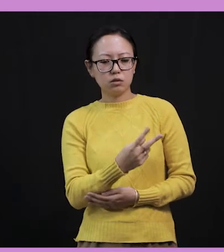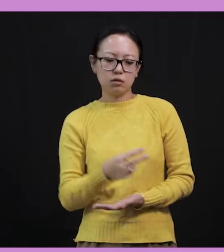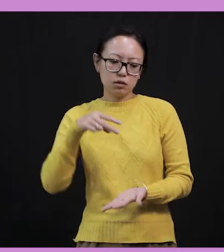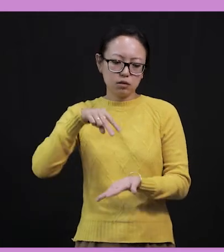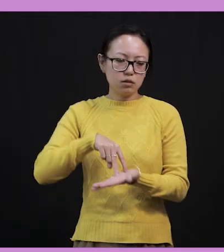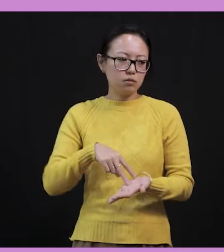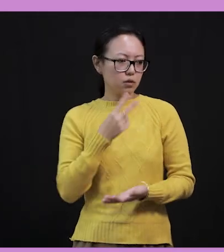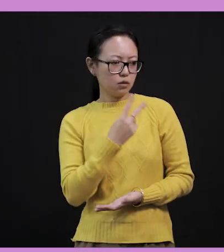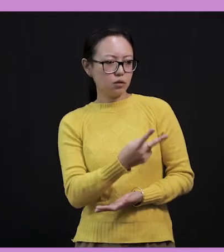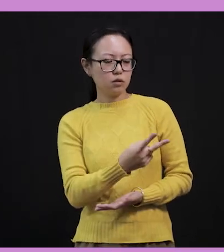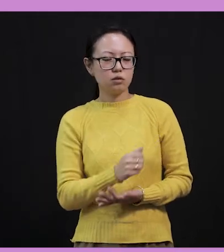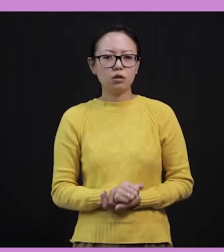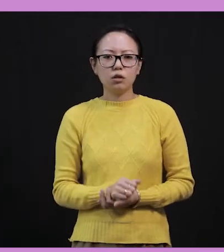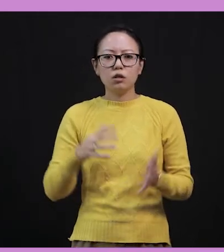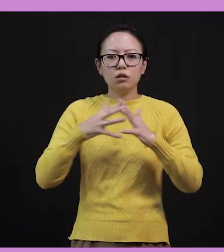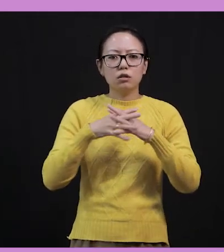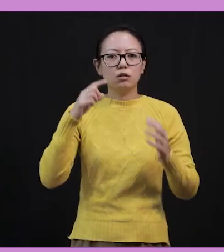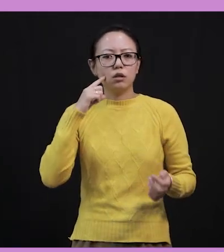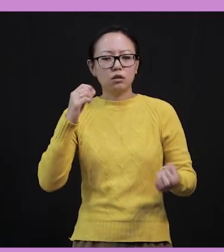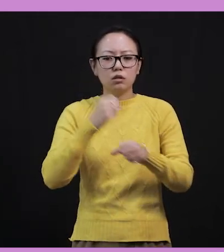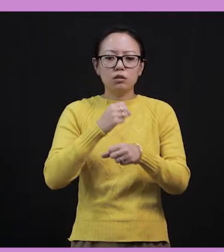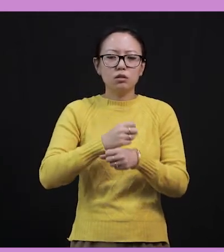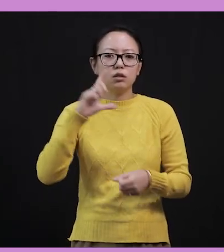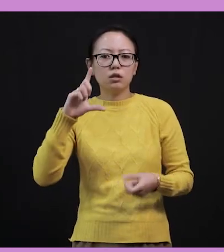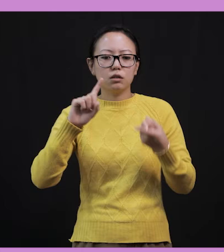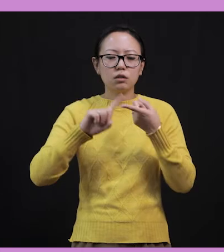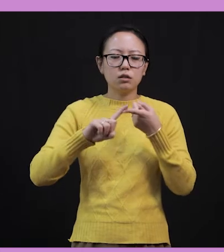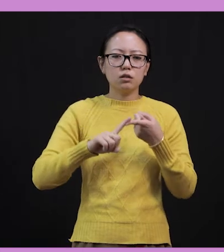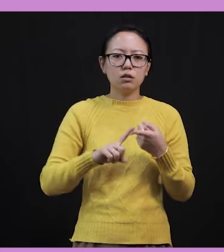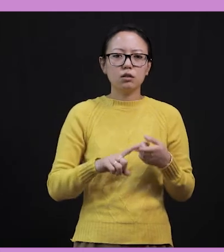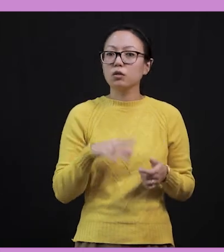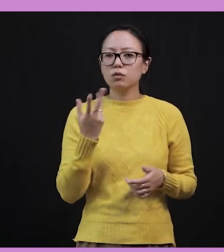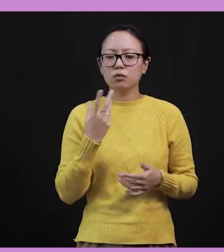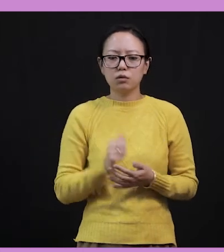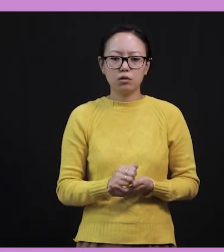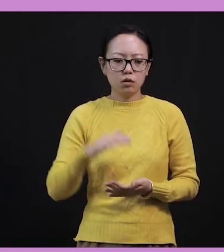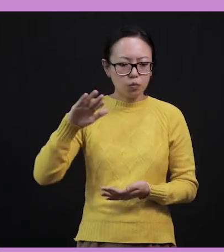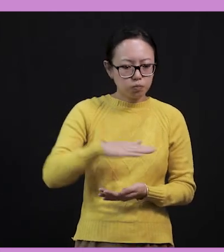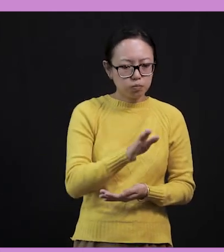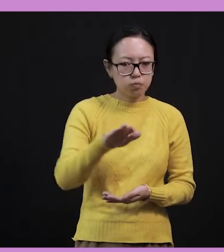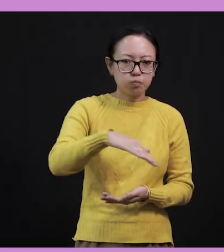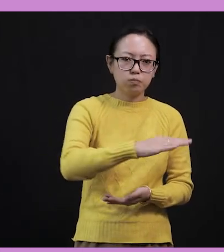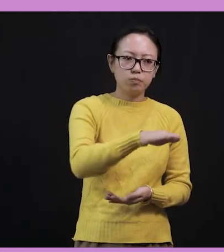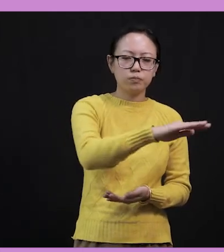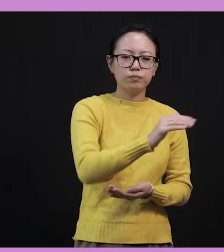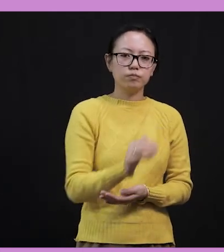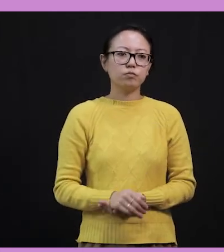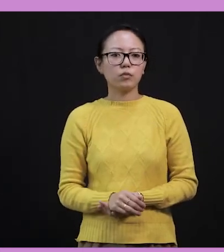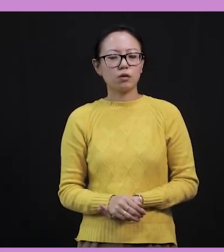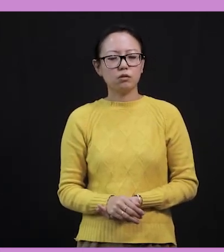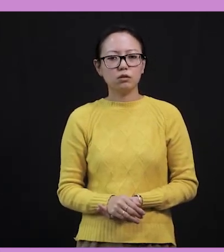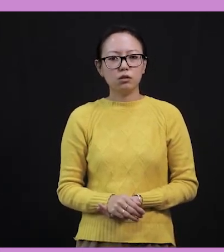is how a snake passes. So, if you see a snake, you will always see passing like this. So, that's